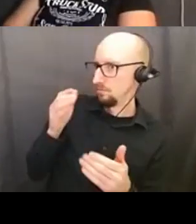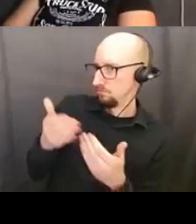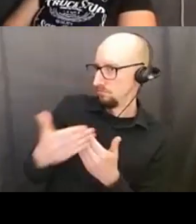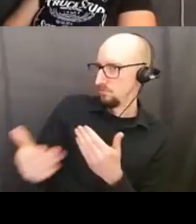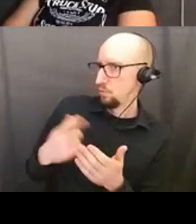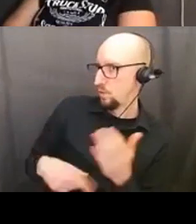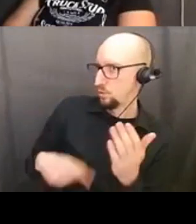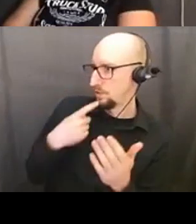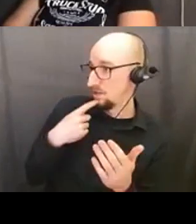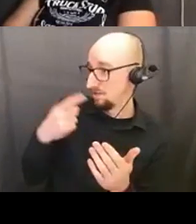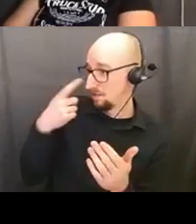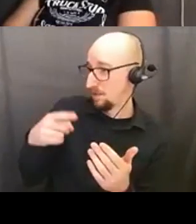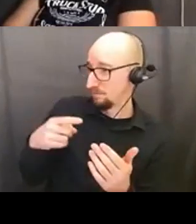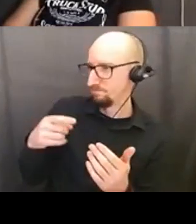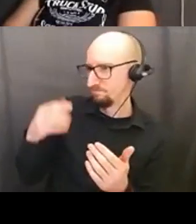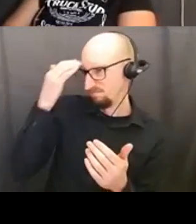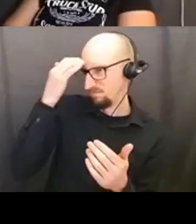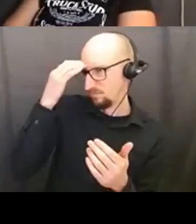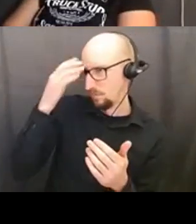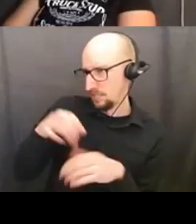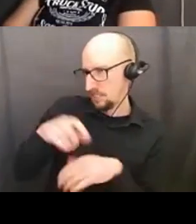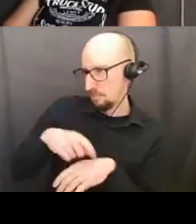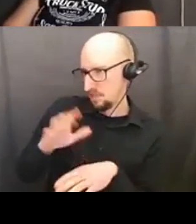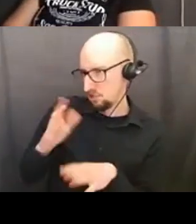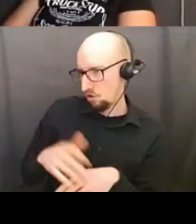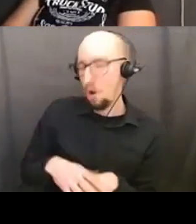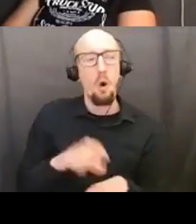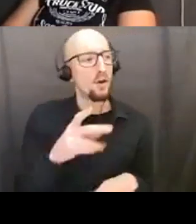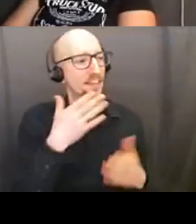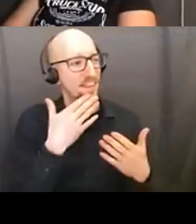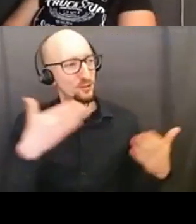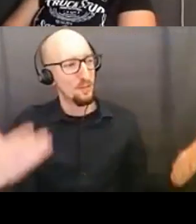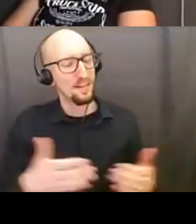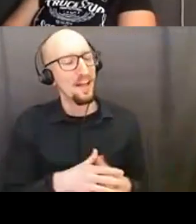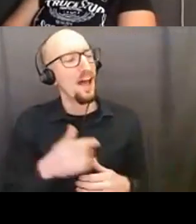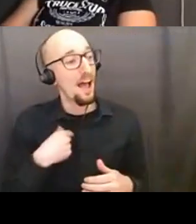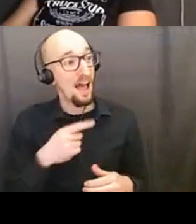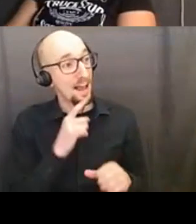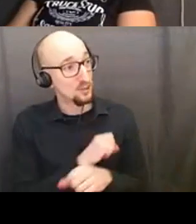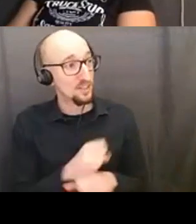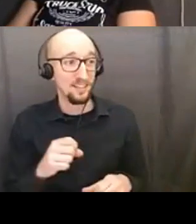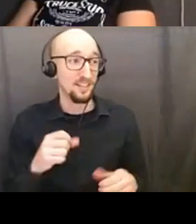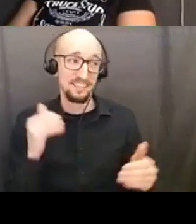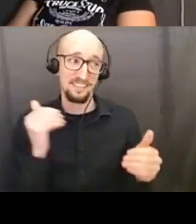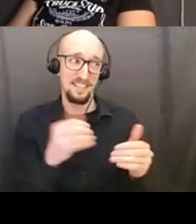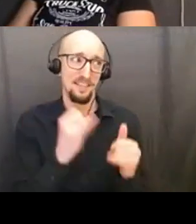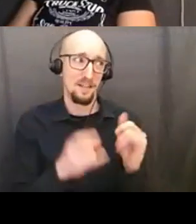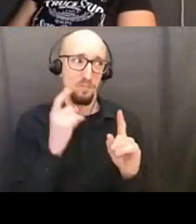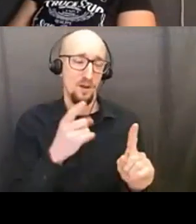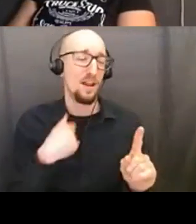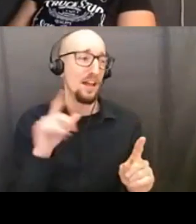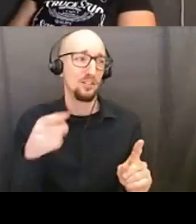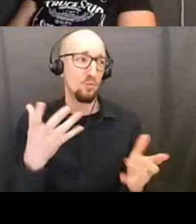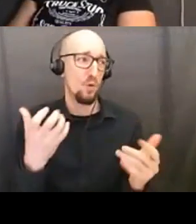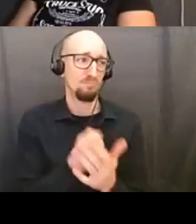So could you just be mindful of the time? Oh, thank you so much. So actually, it's almost the last point. I just want to say